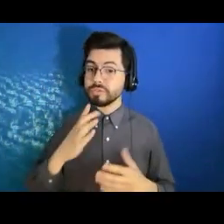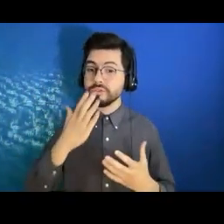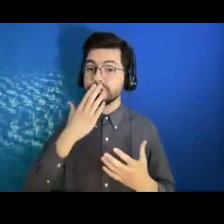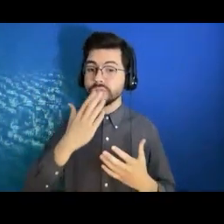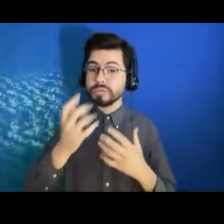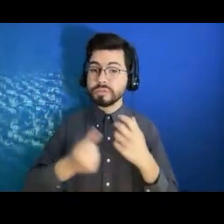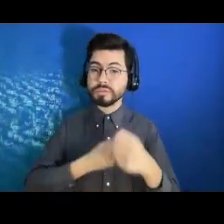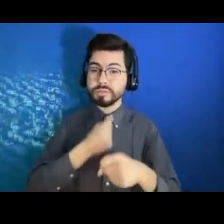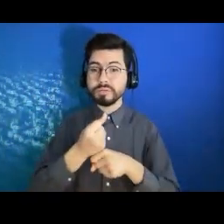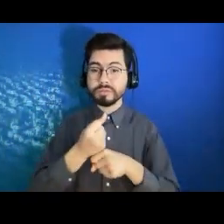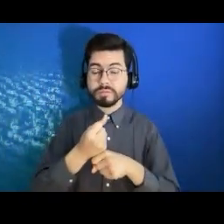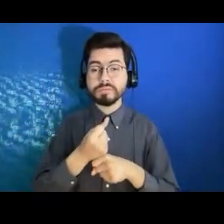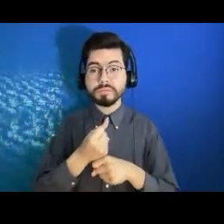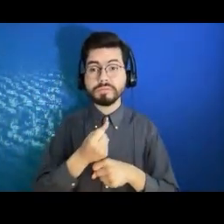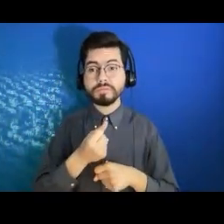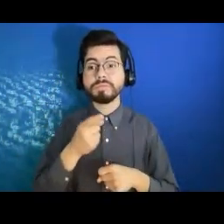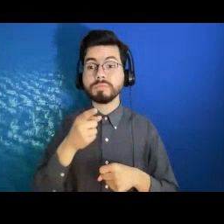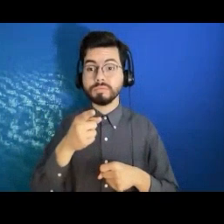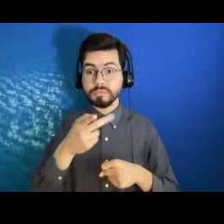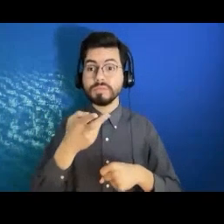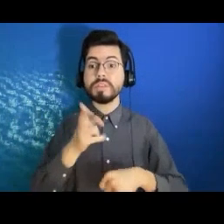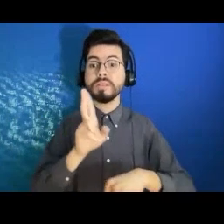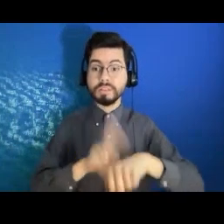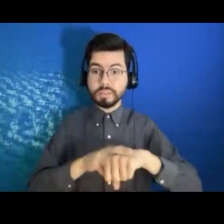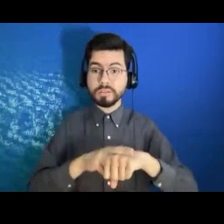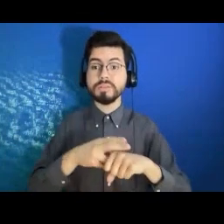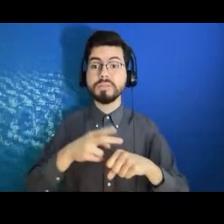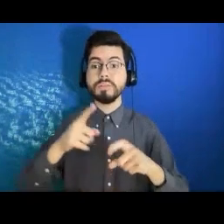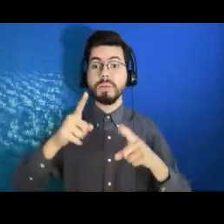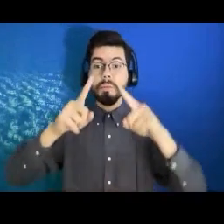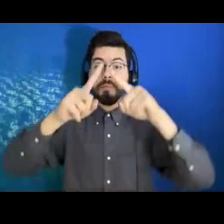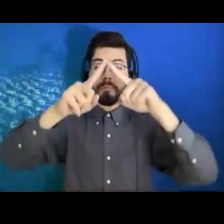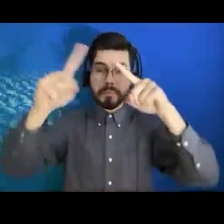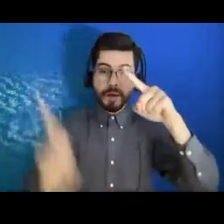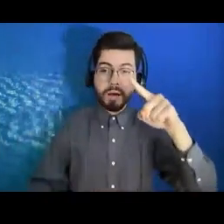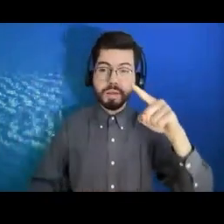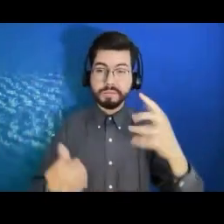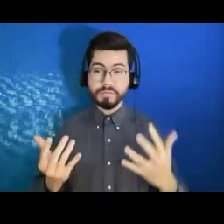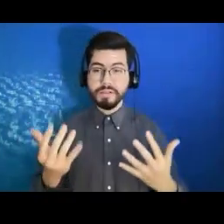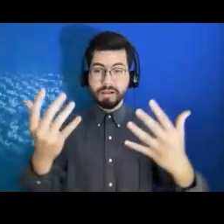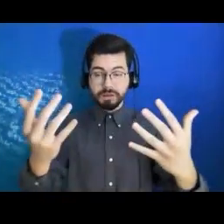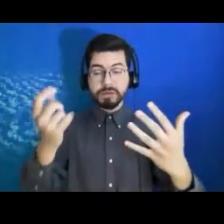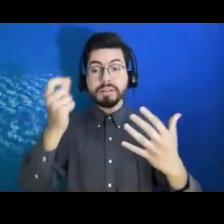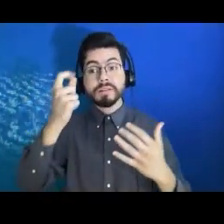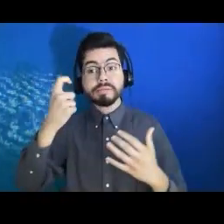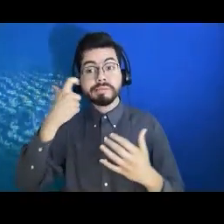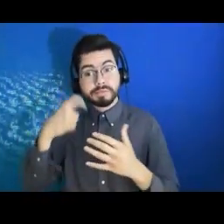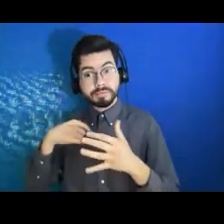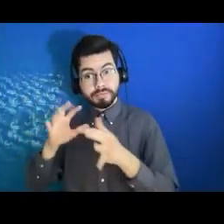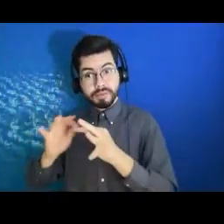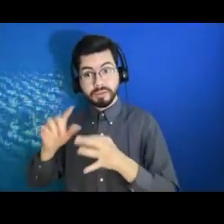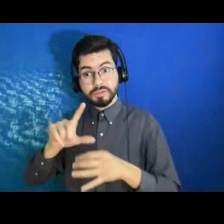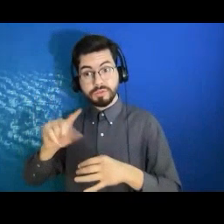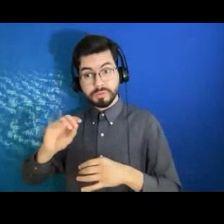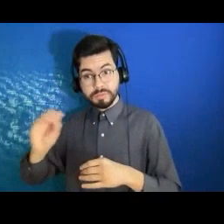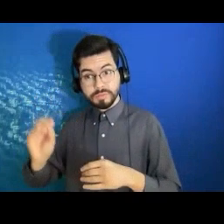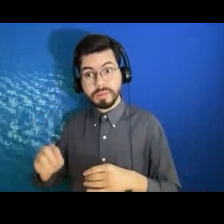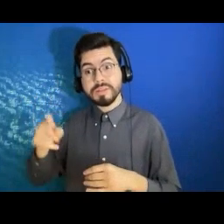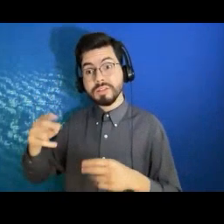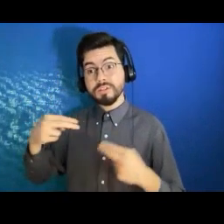all naturally ignited lightning fires. If we get a human-caused fire, that 20% I mentioned, we have to, by